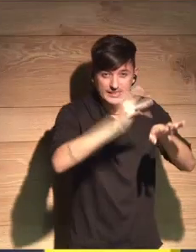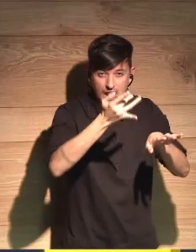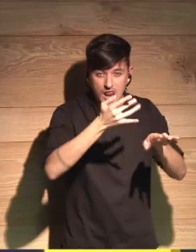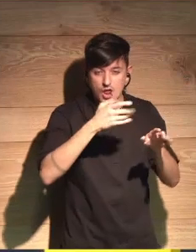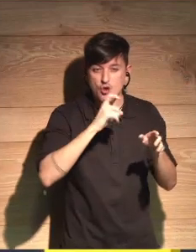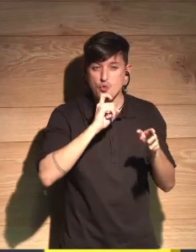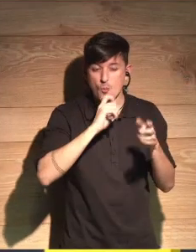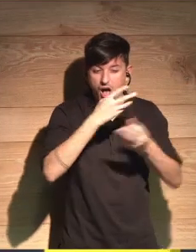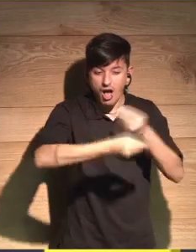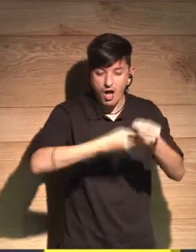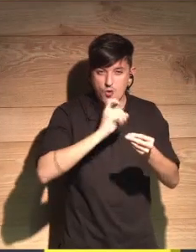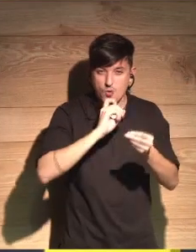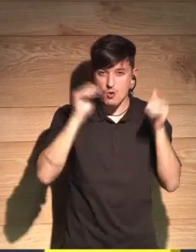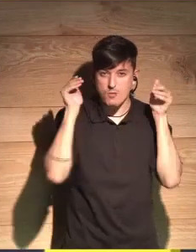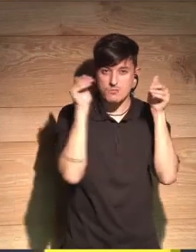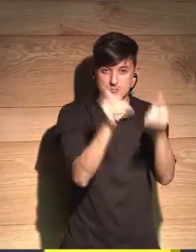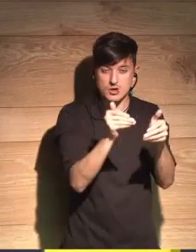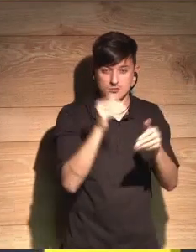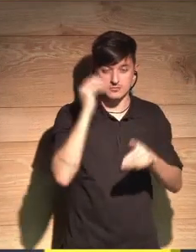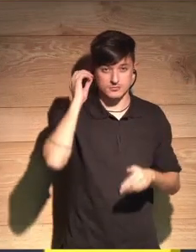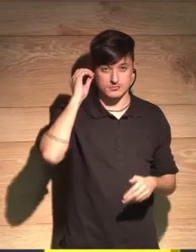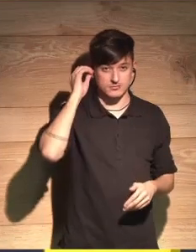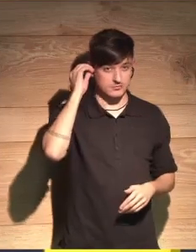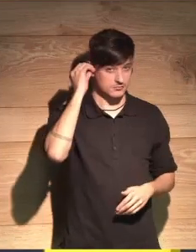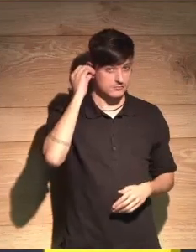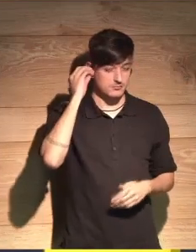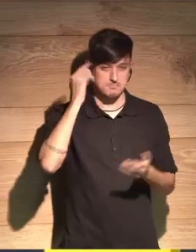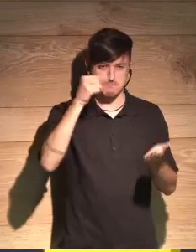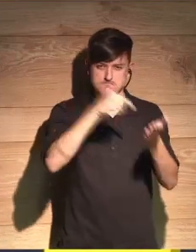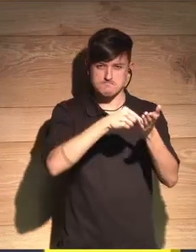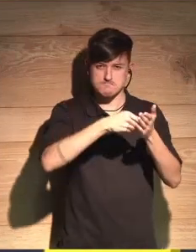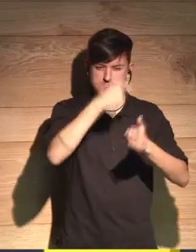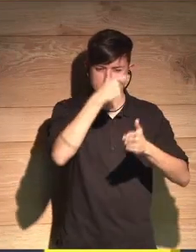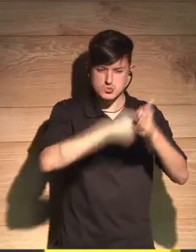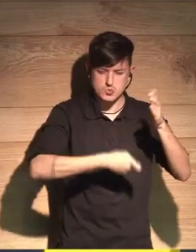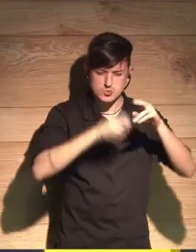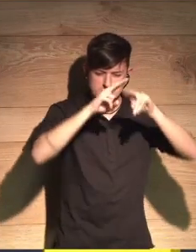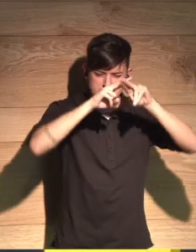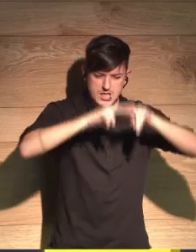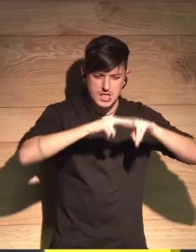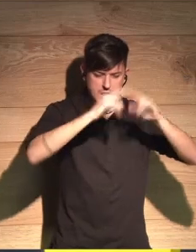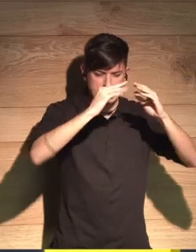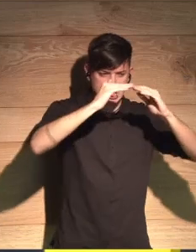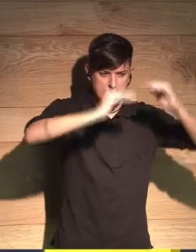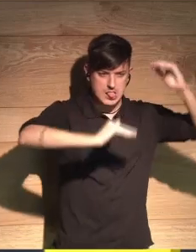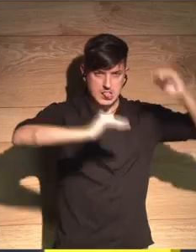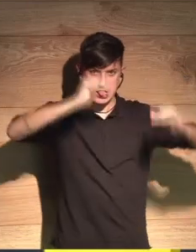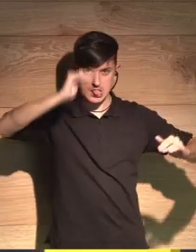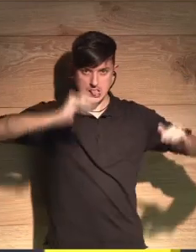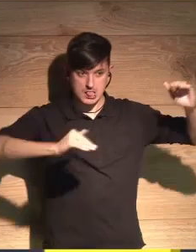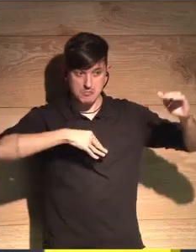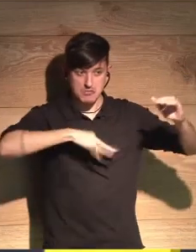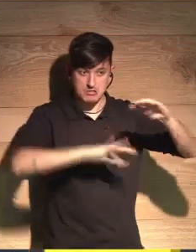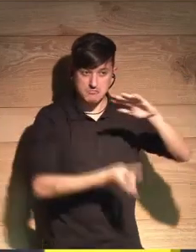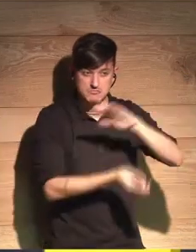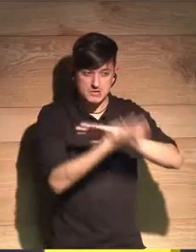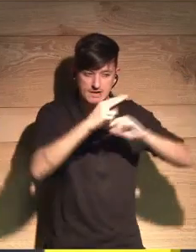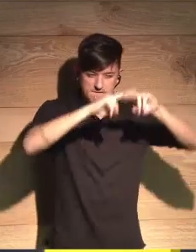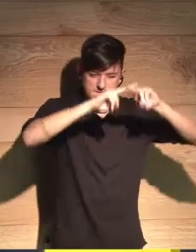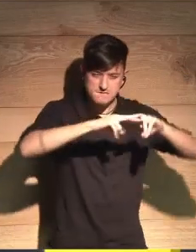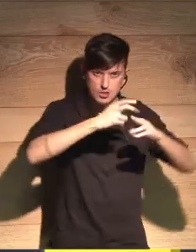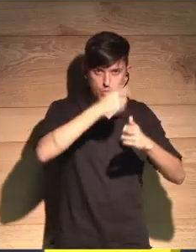why and from which point are we analyzing digitalization. Opportunities are great, but it is very demanding to analyze the